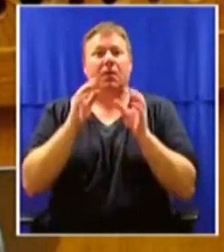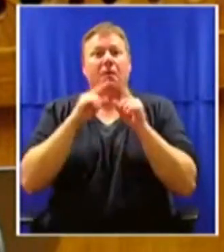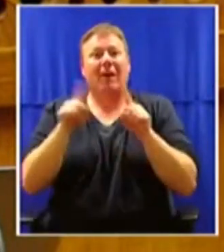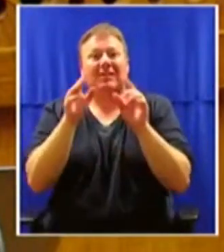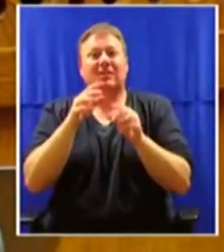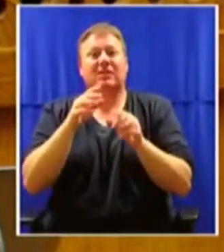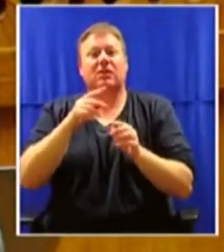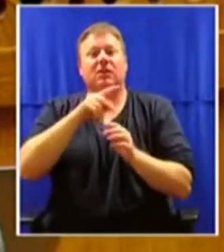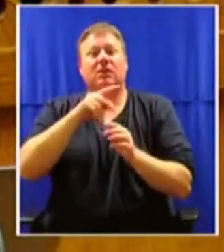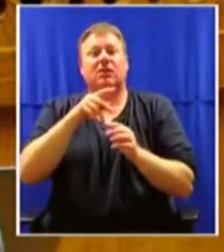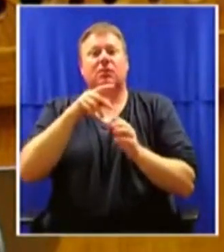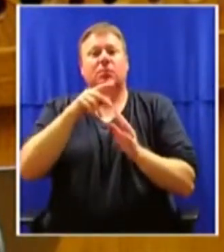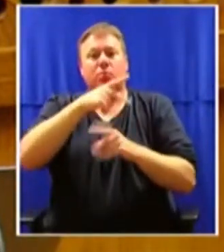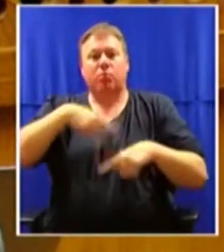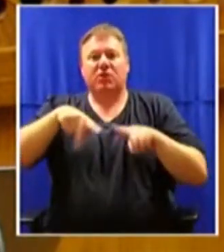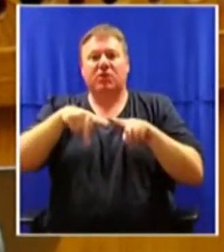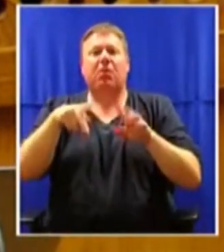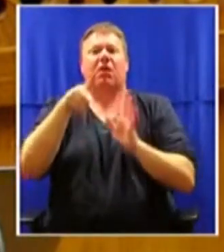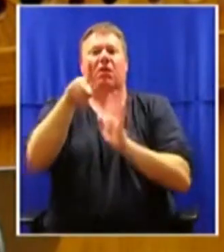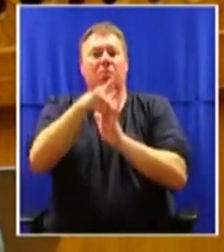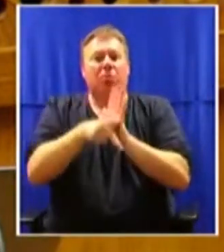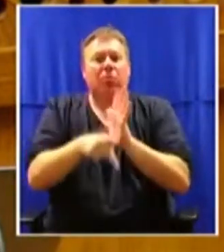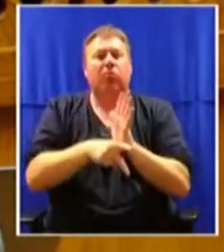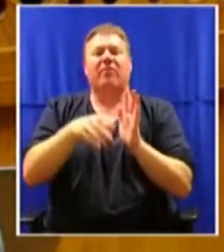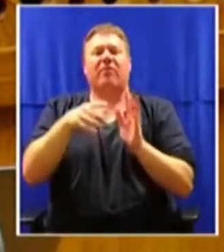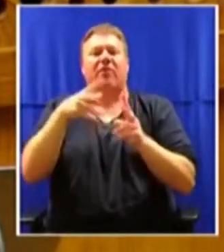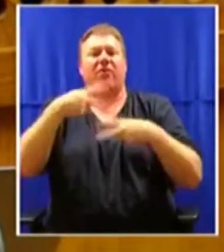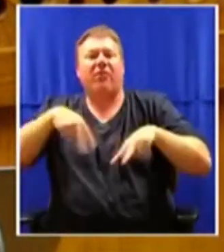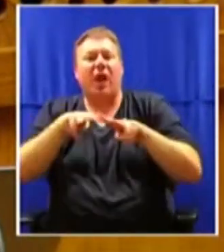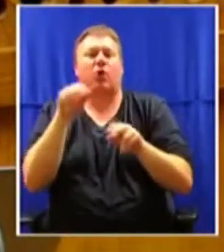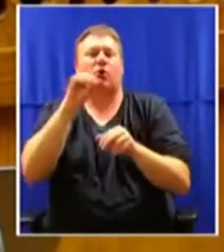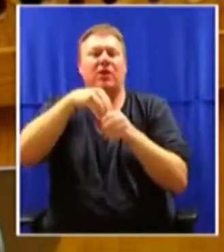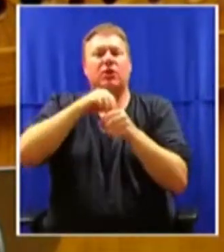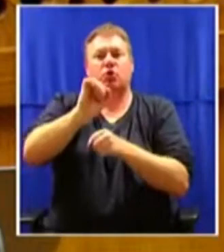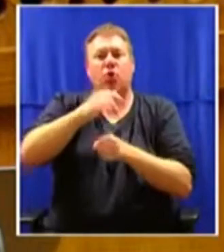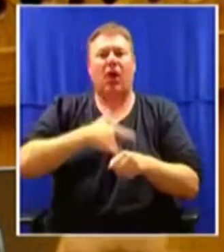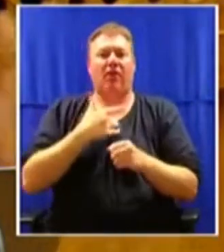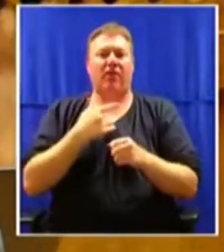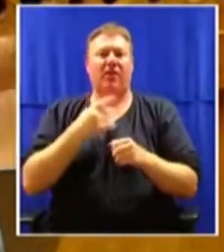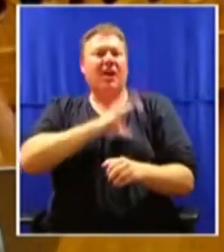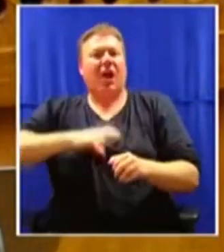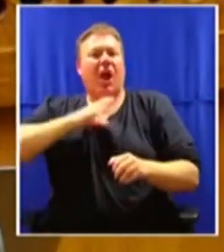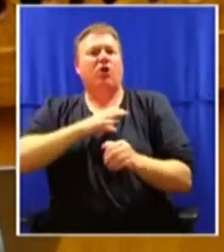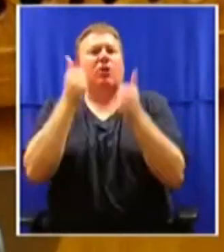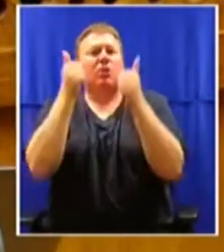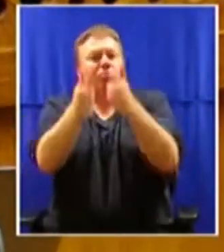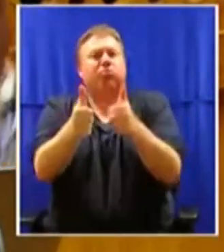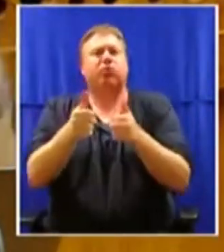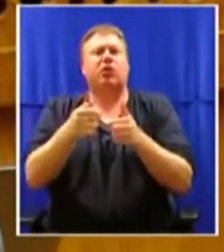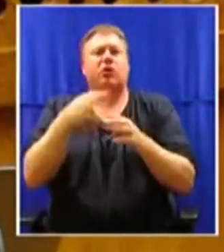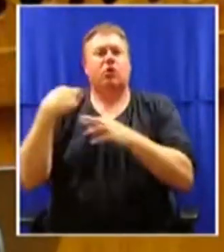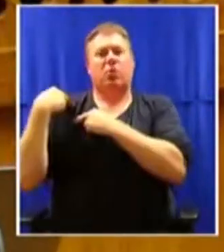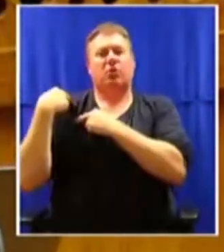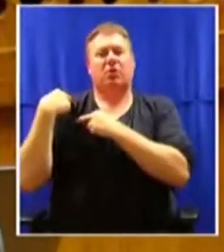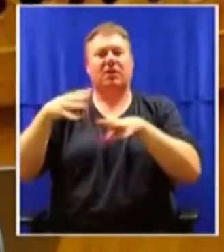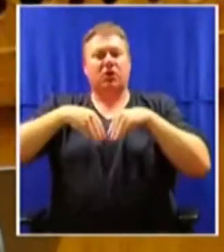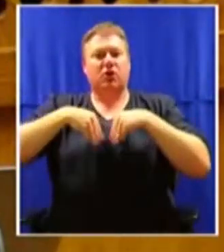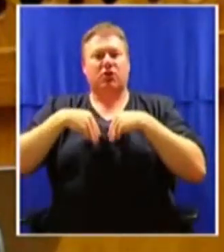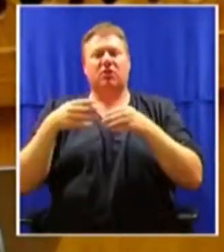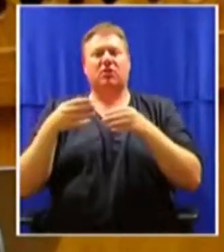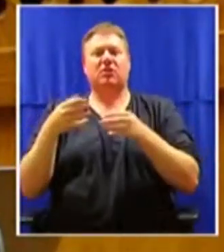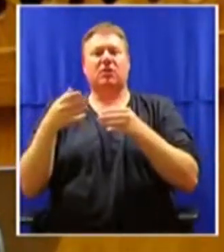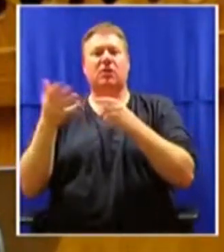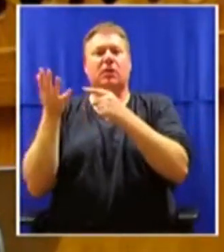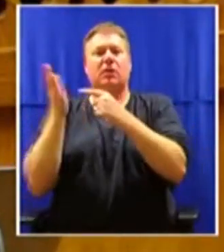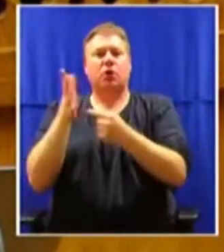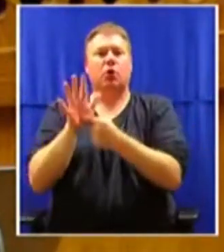and the example you set thereof, coupled with a good character and the responsibility to protect society from your individual self and